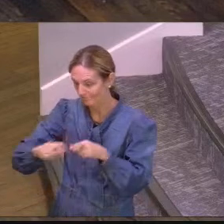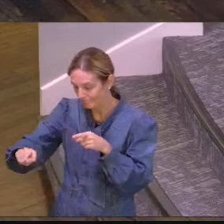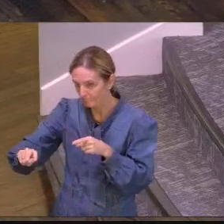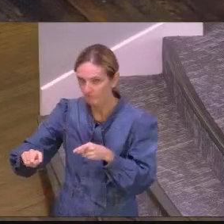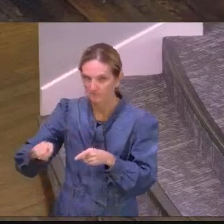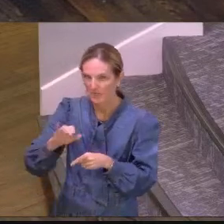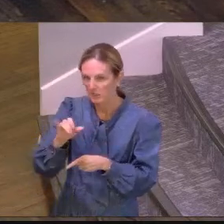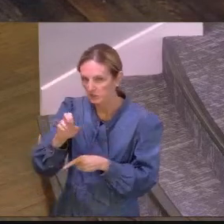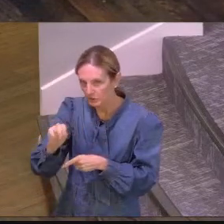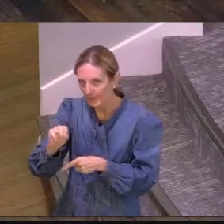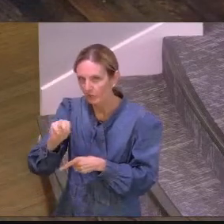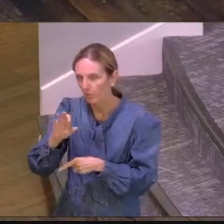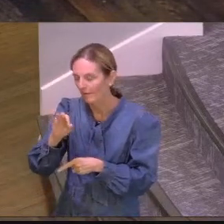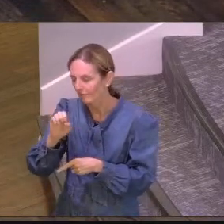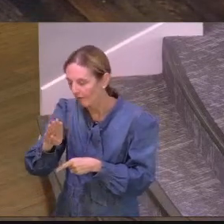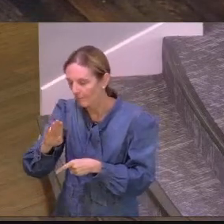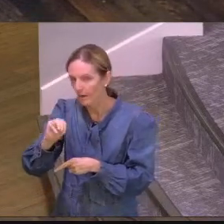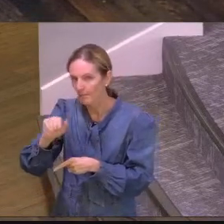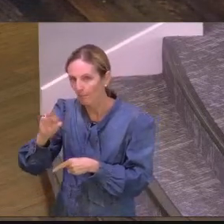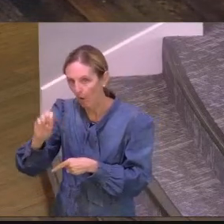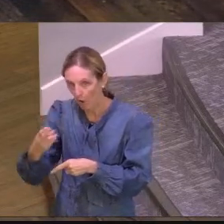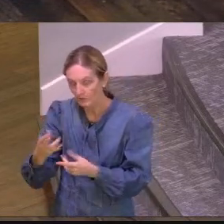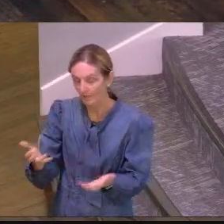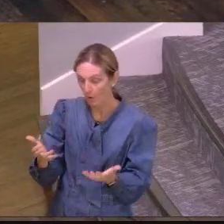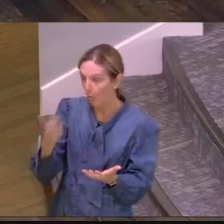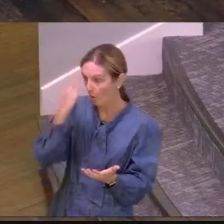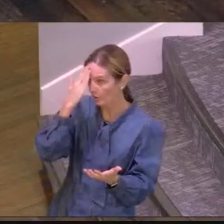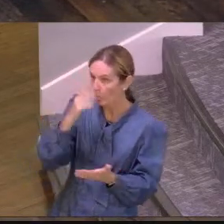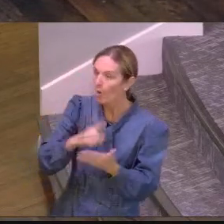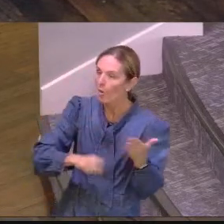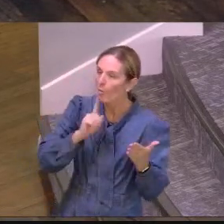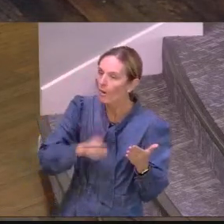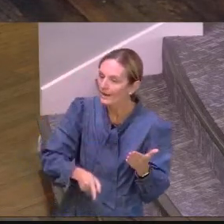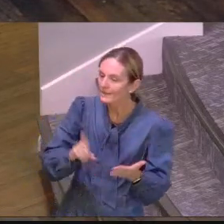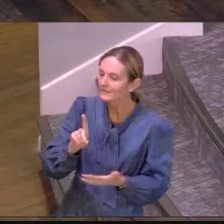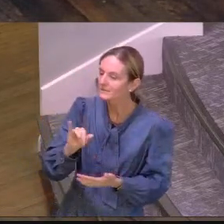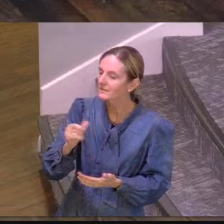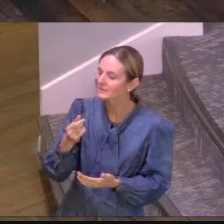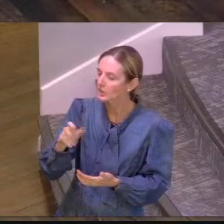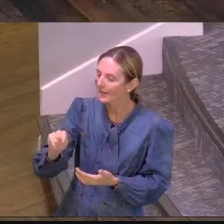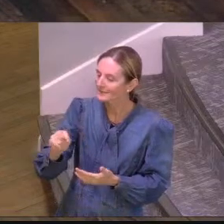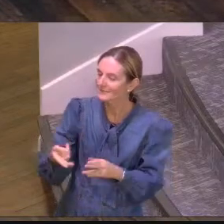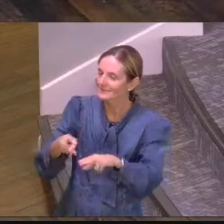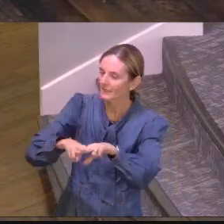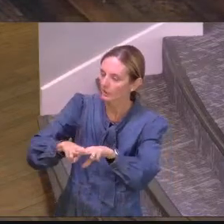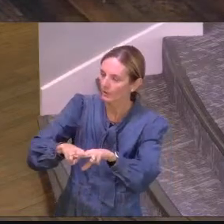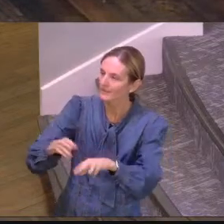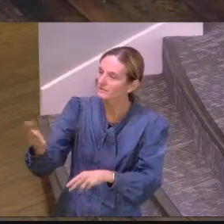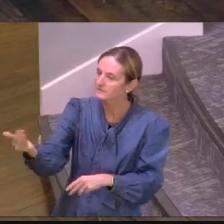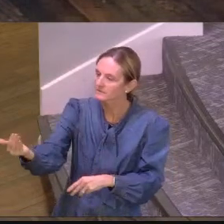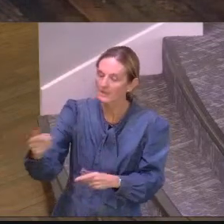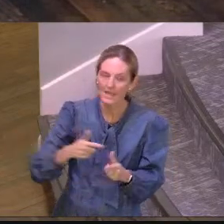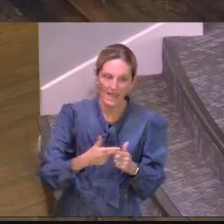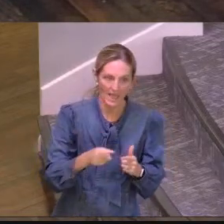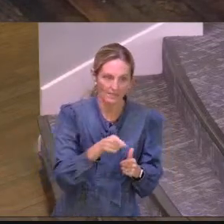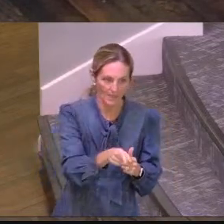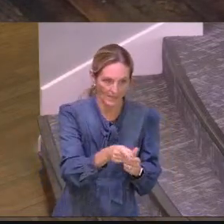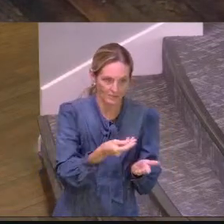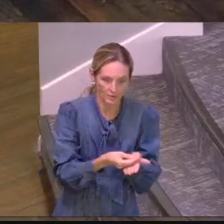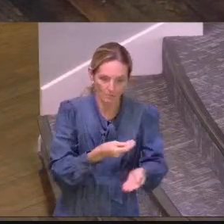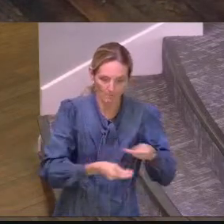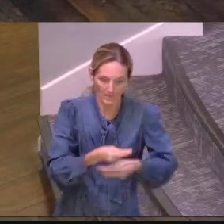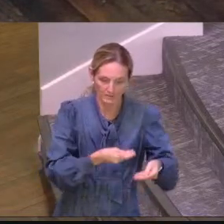February, and March, and want to know what is the digest increasing, and then y'all are budgeting to that